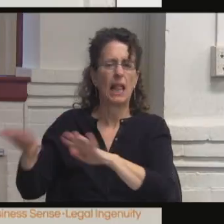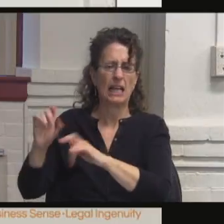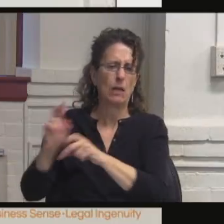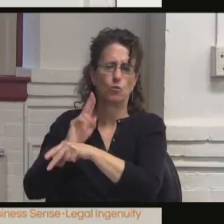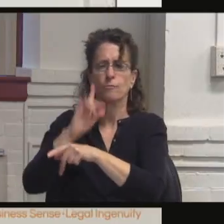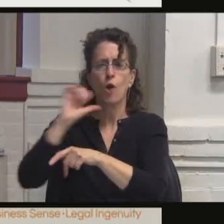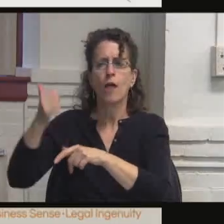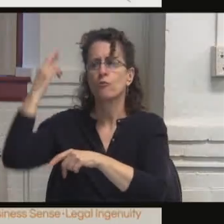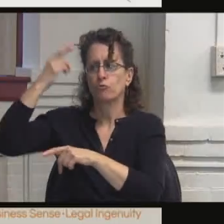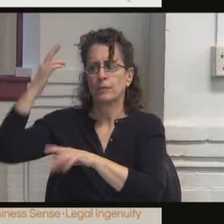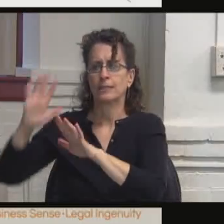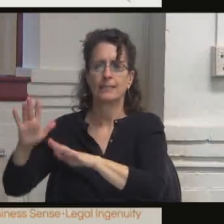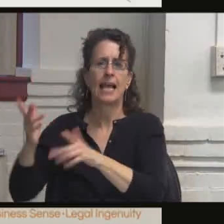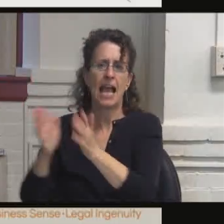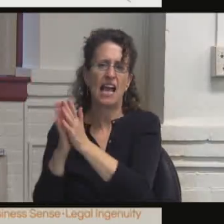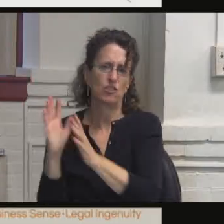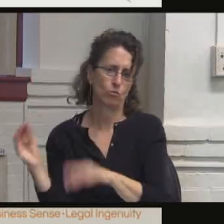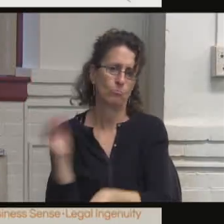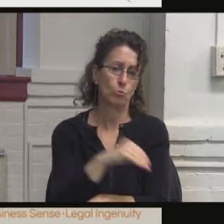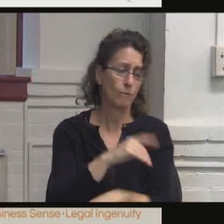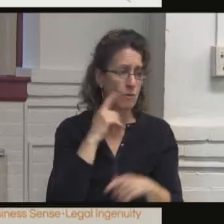started exploring areas